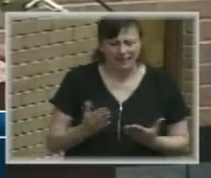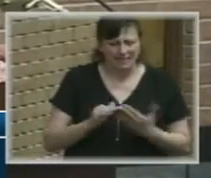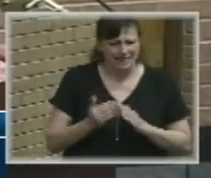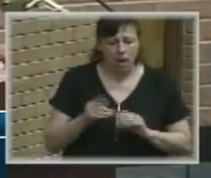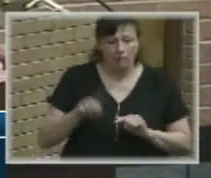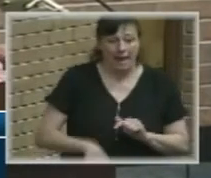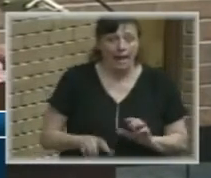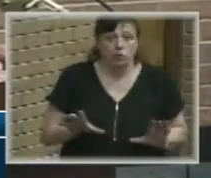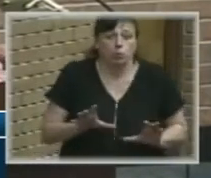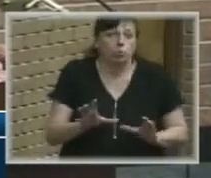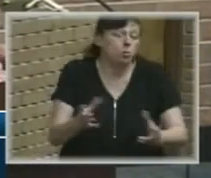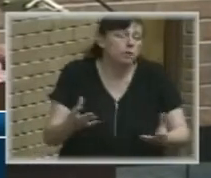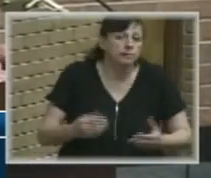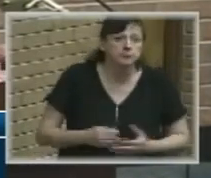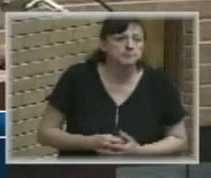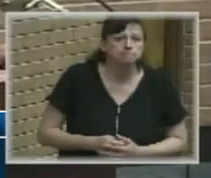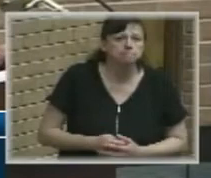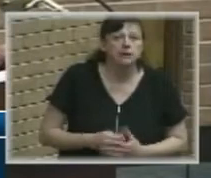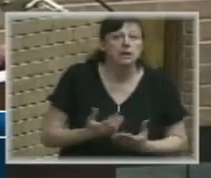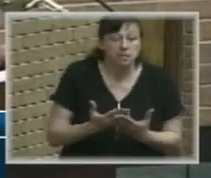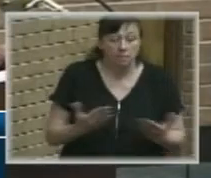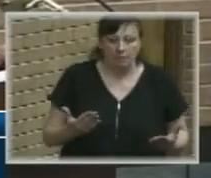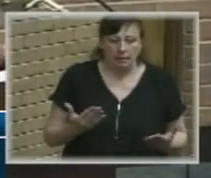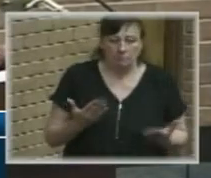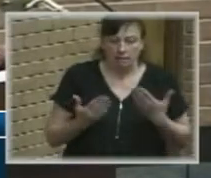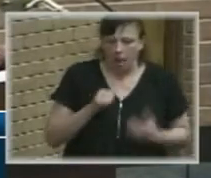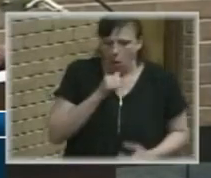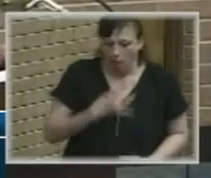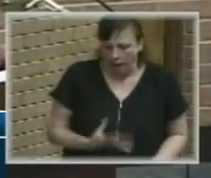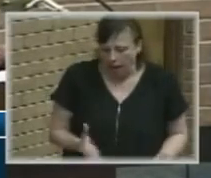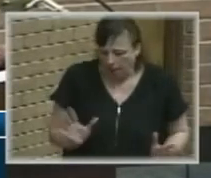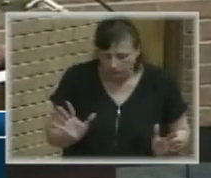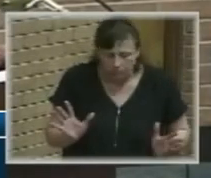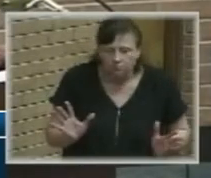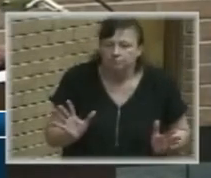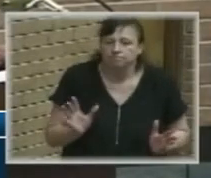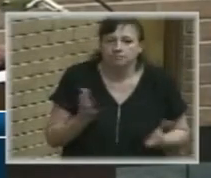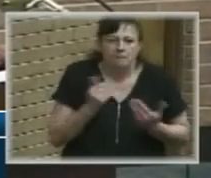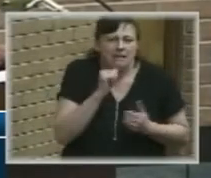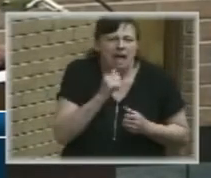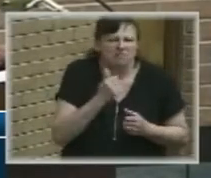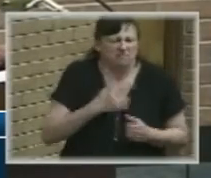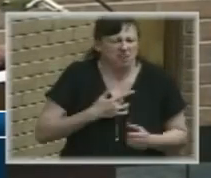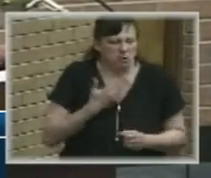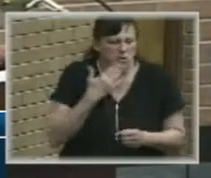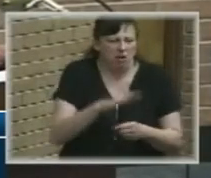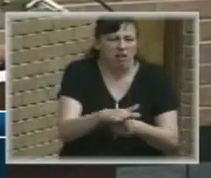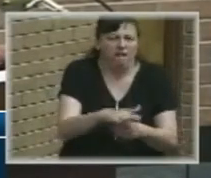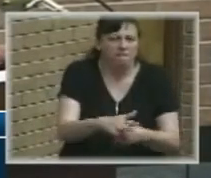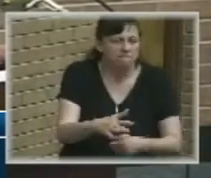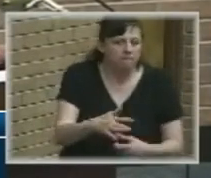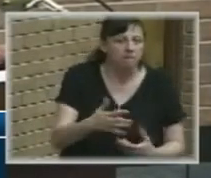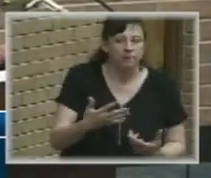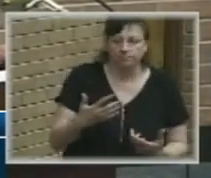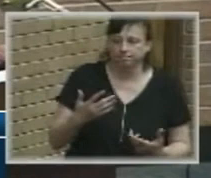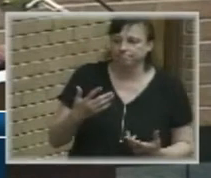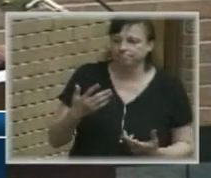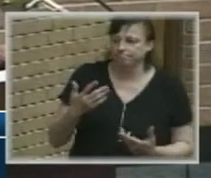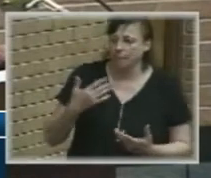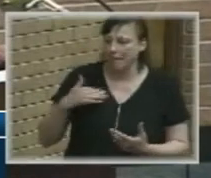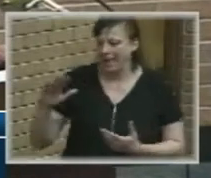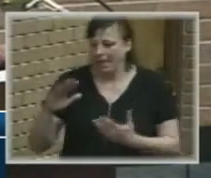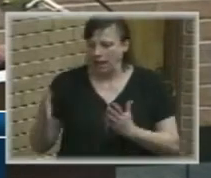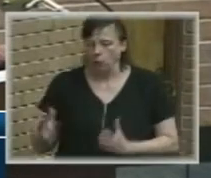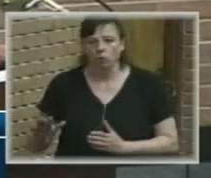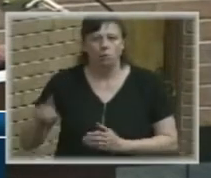do. There's some things that I may not like and think are good enough, and we'll have to find as neighbors